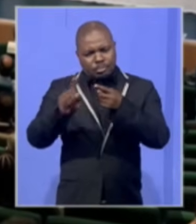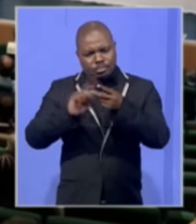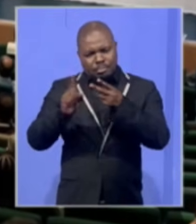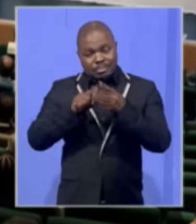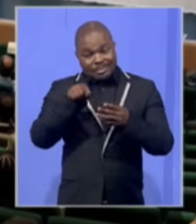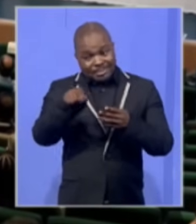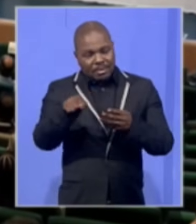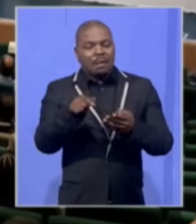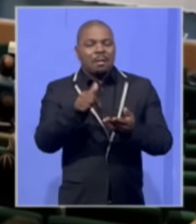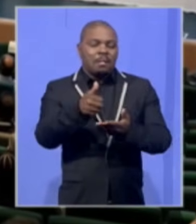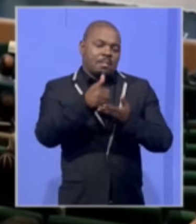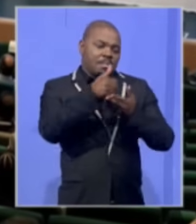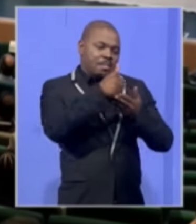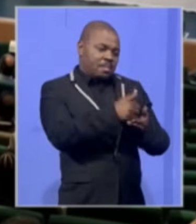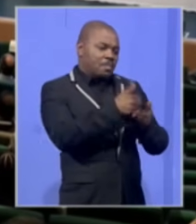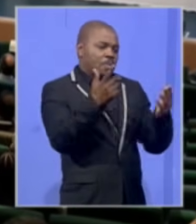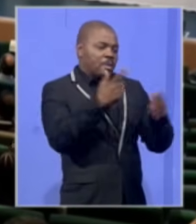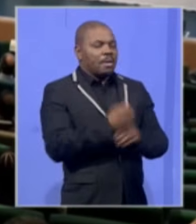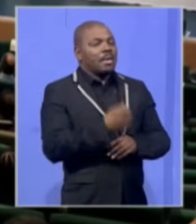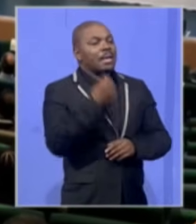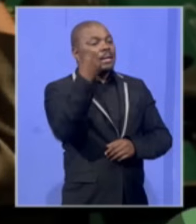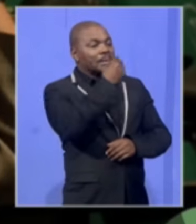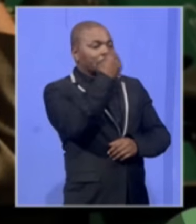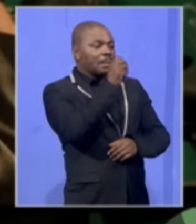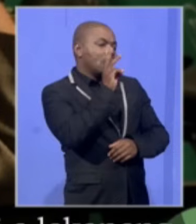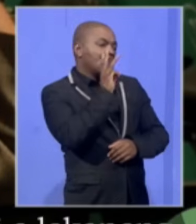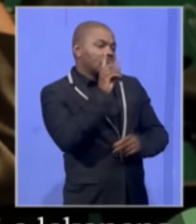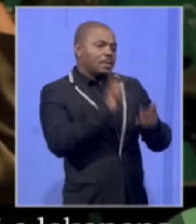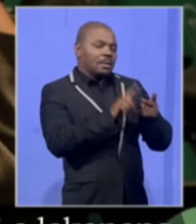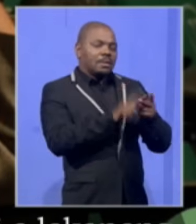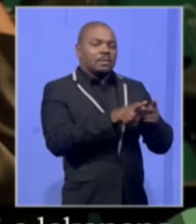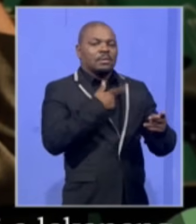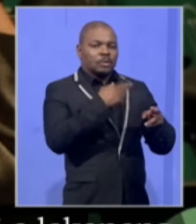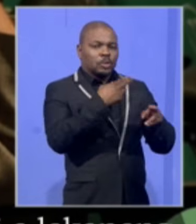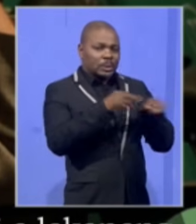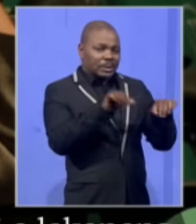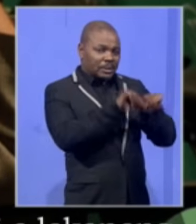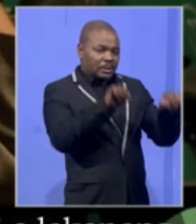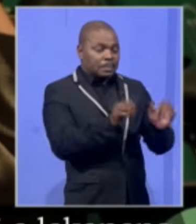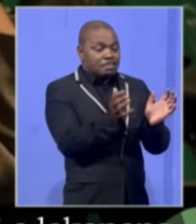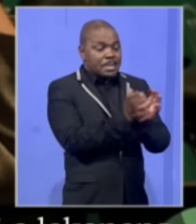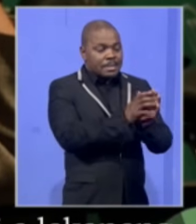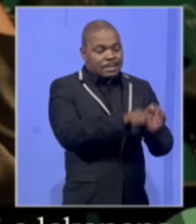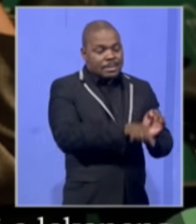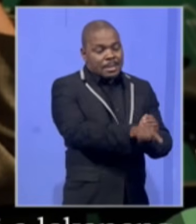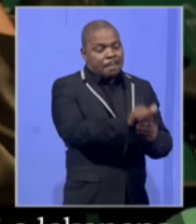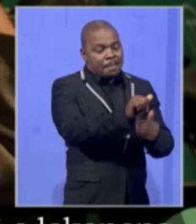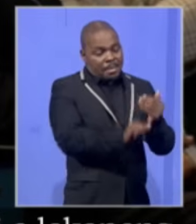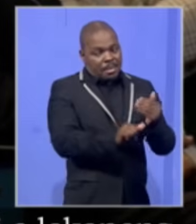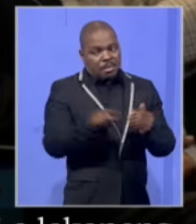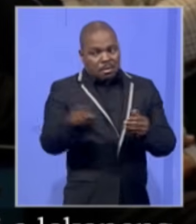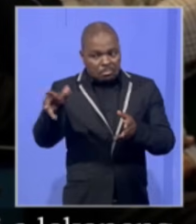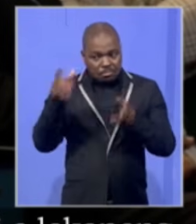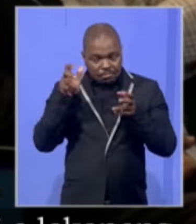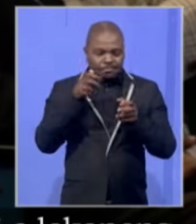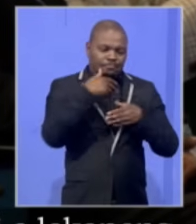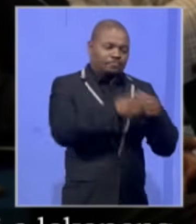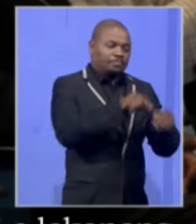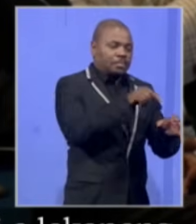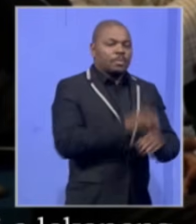rerisanelwang di tla dirisiwa kwa Indaba ya metsi le kgelelo leswe e solofetsweng go tshwarwa moragonyana mo kgweding eno. Part of